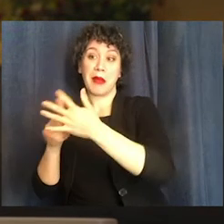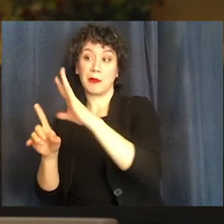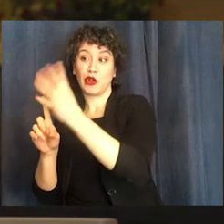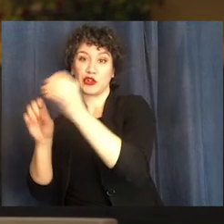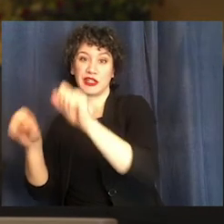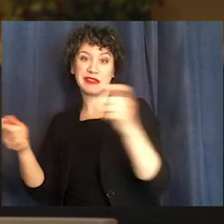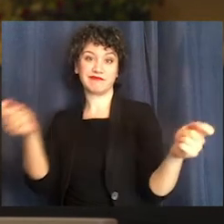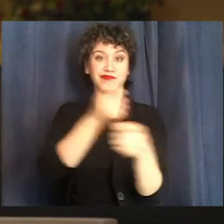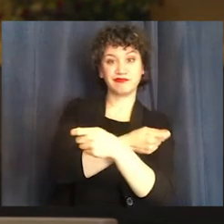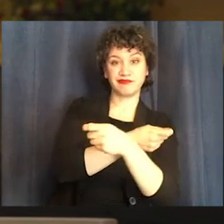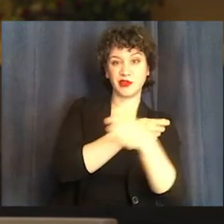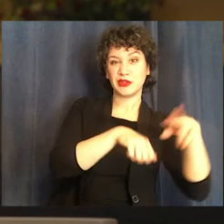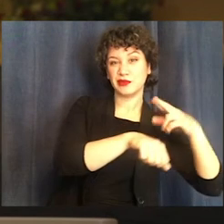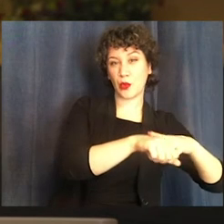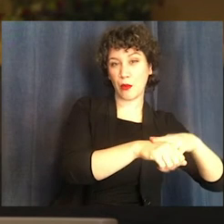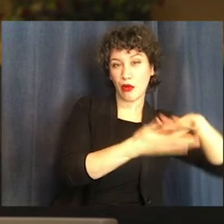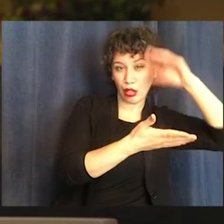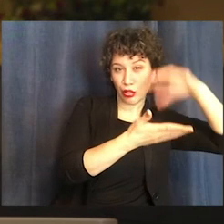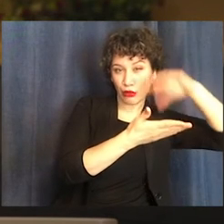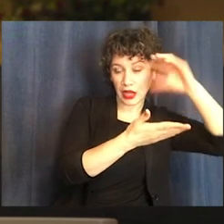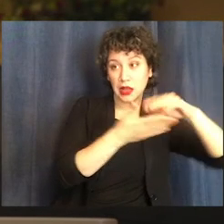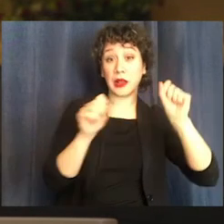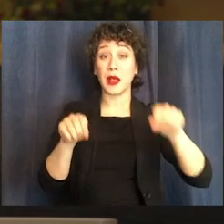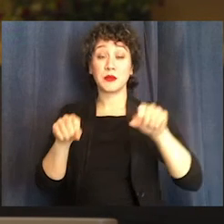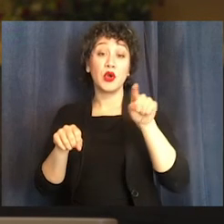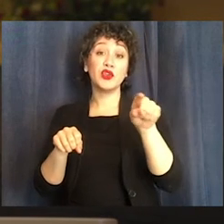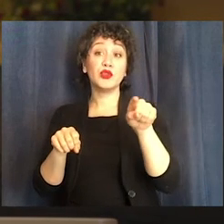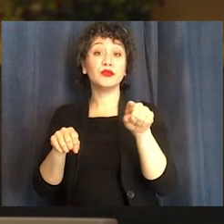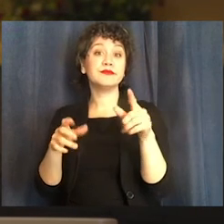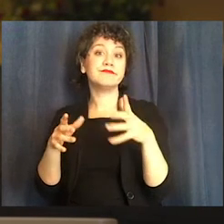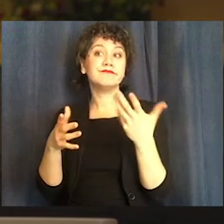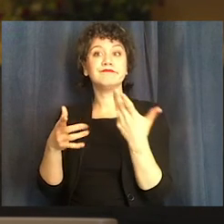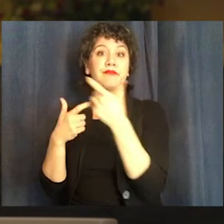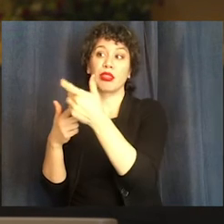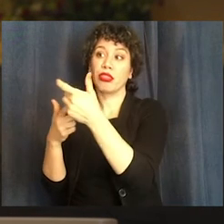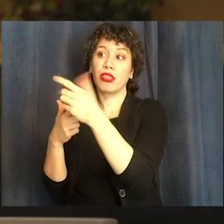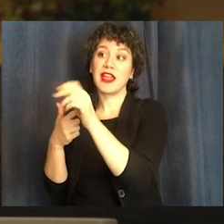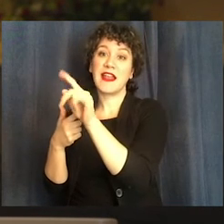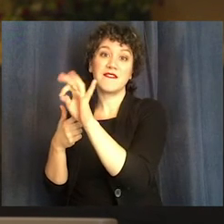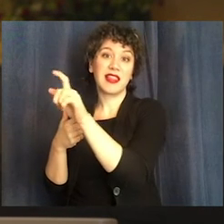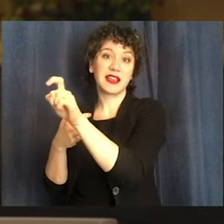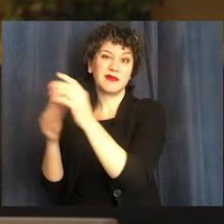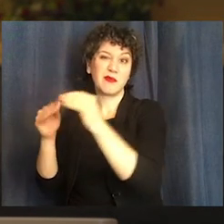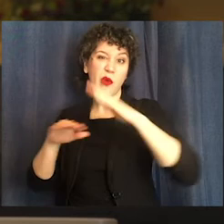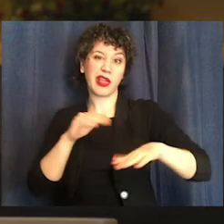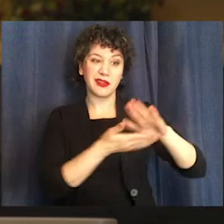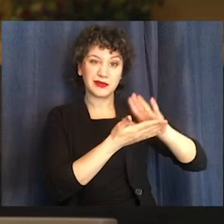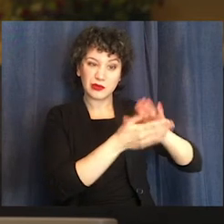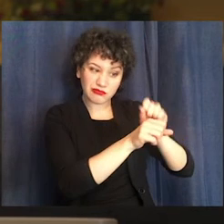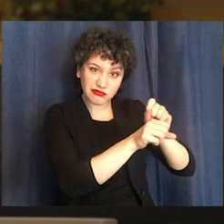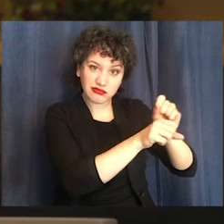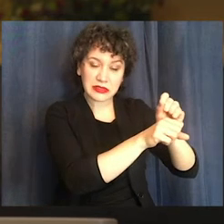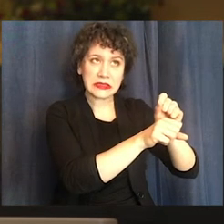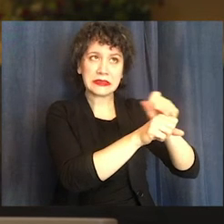highly probable that you may have spent more time watching Netflix than doing schoolwork. I have a disturbing